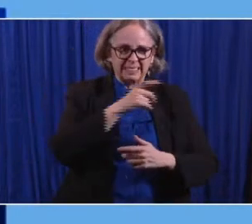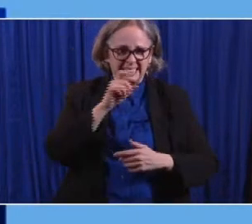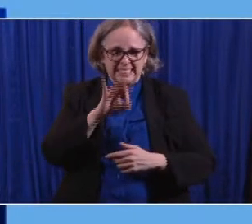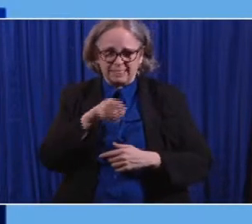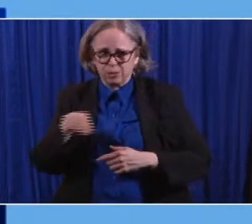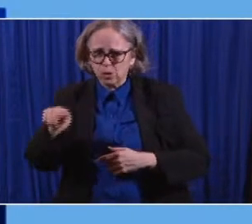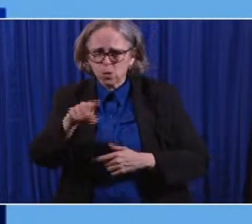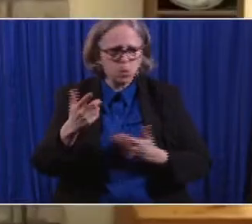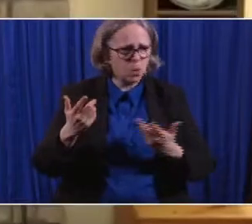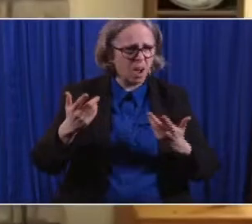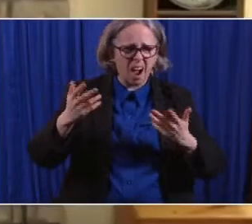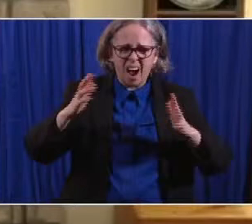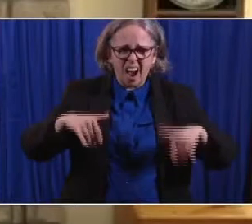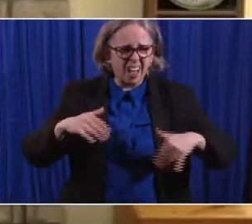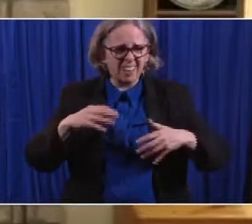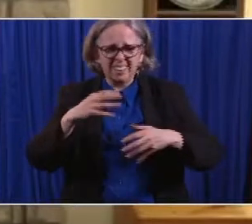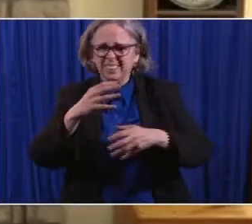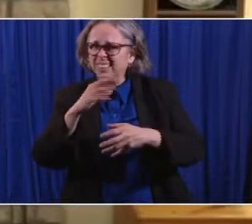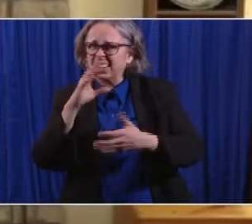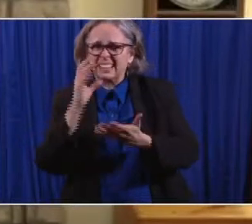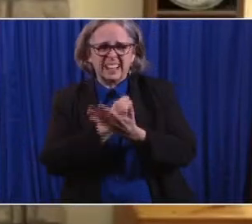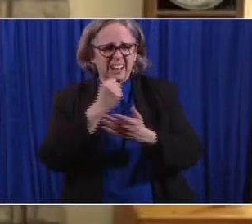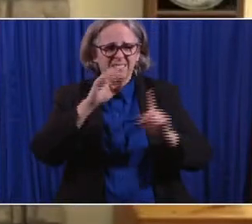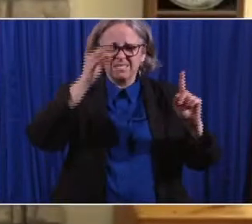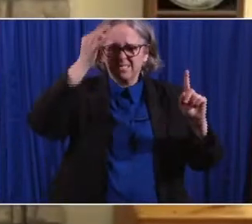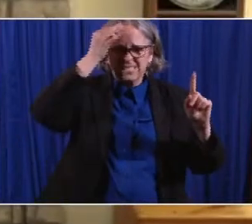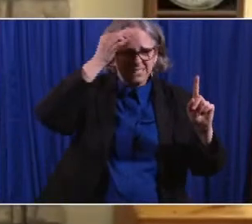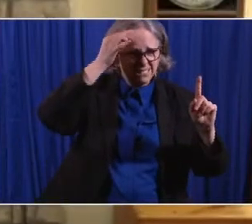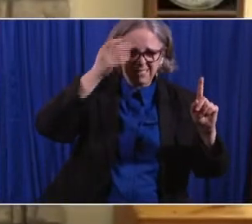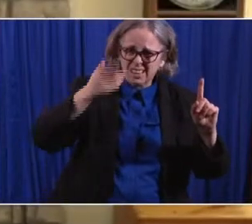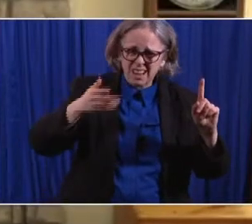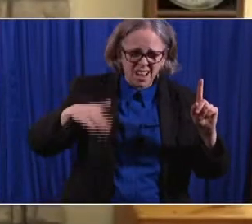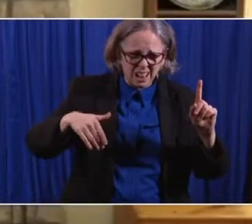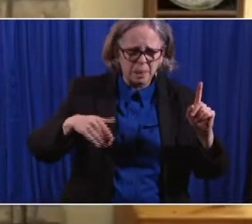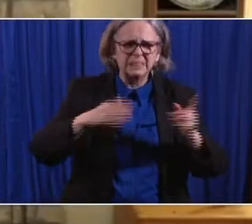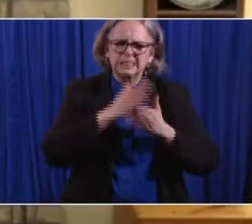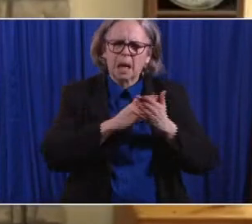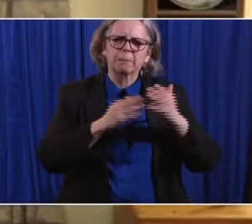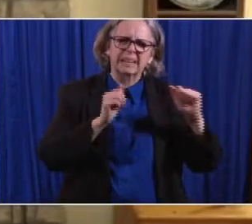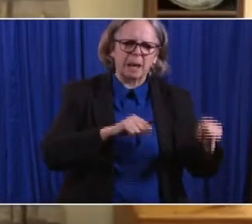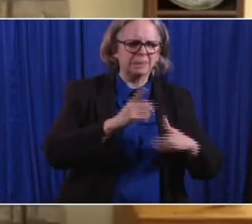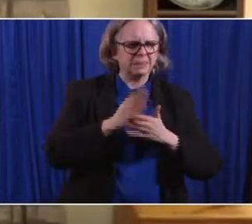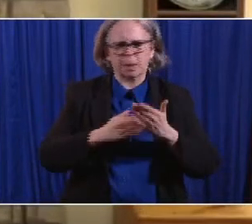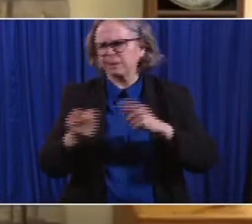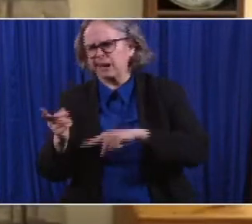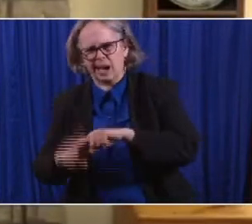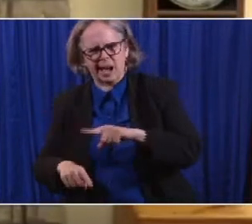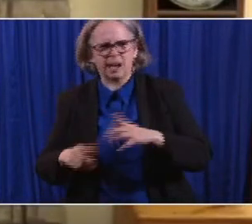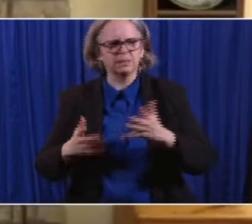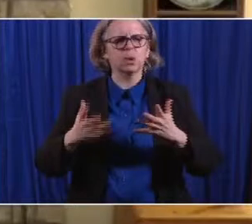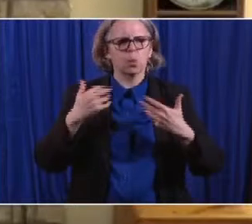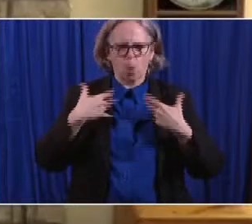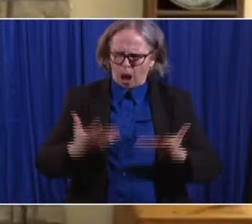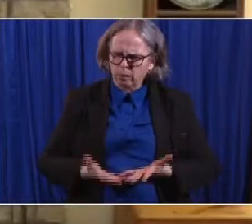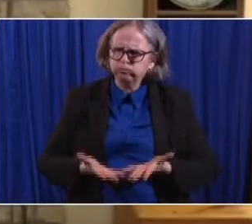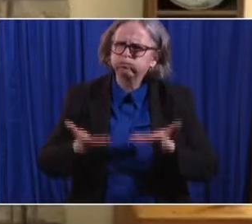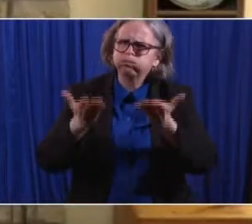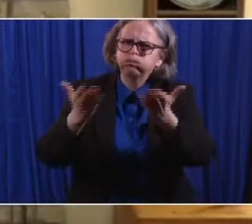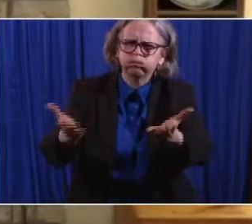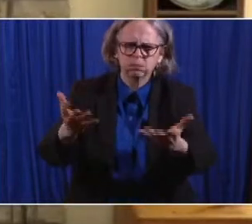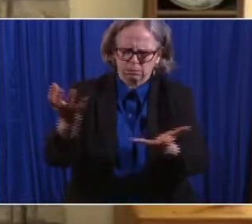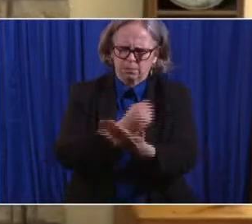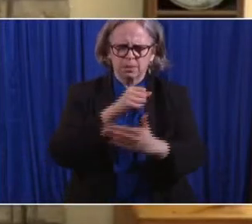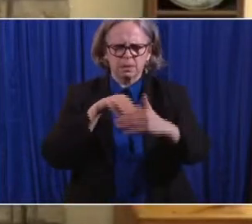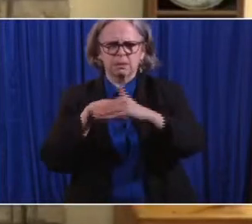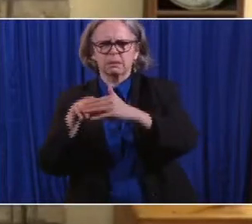federal sources. Some do, apparently, and some don't. We want to cover all those federal officers